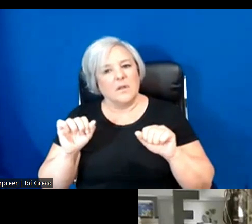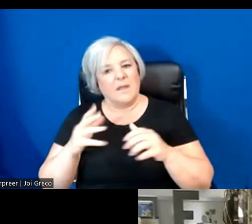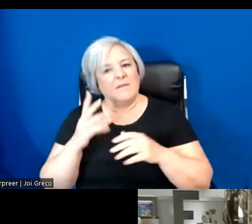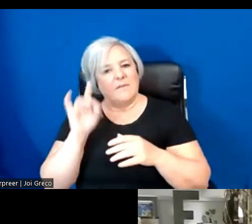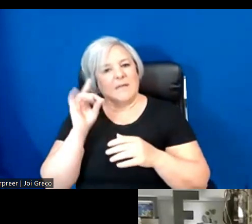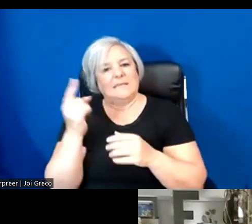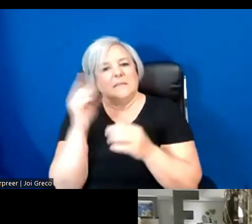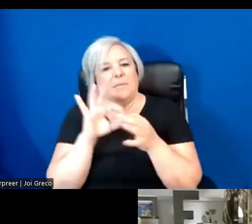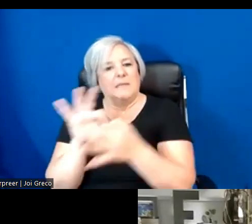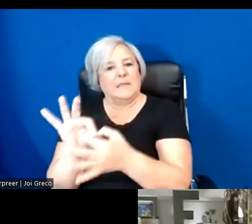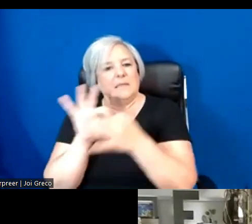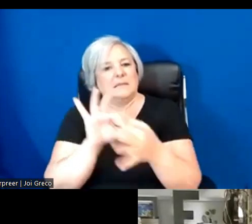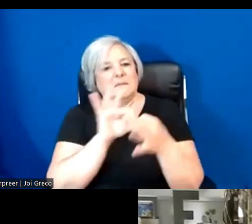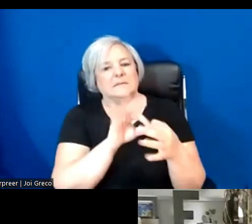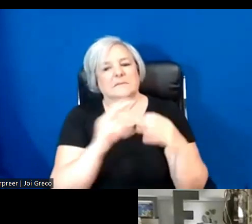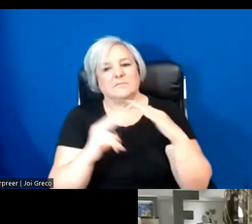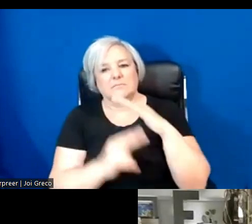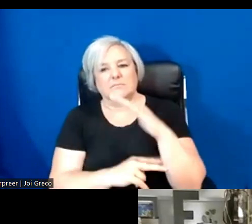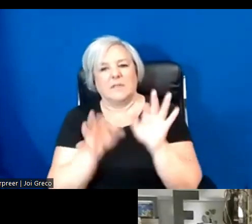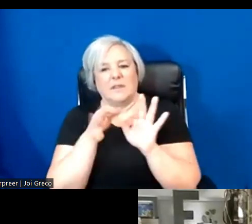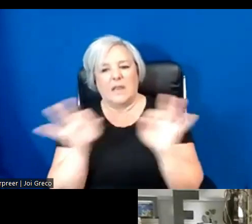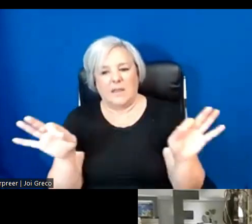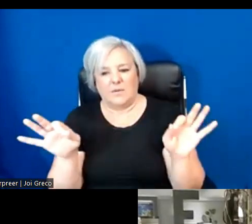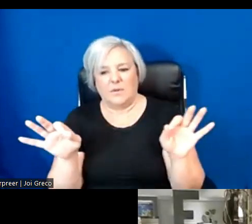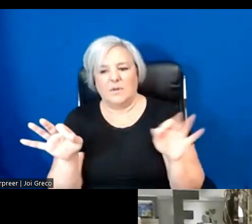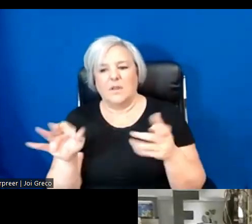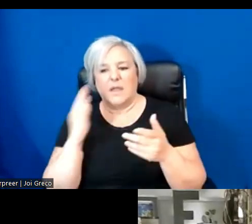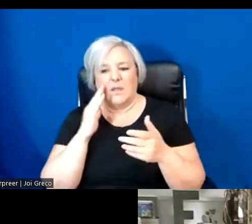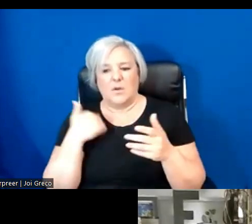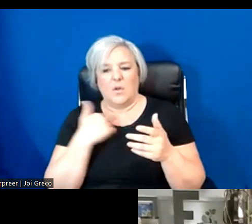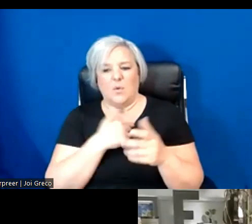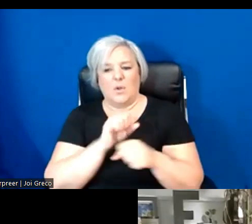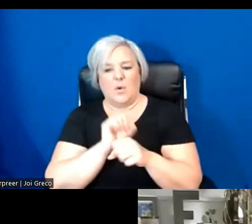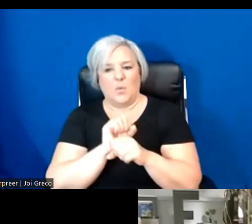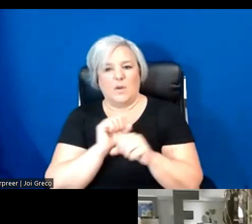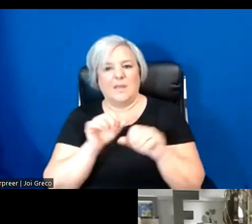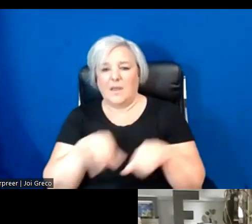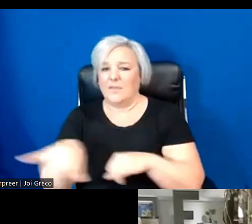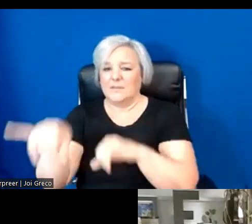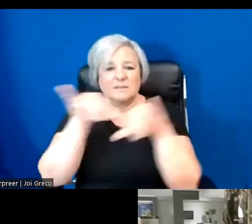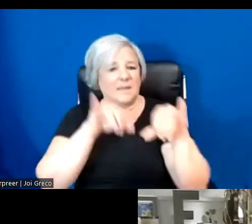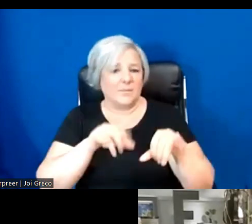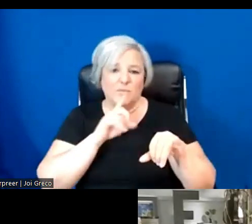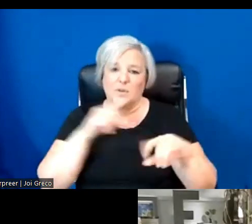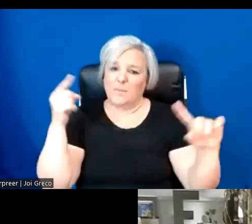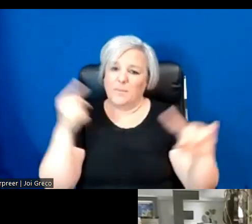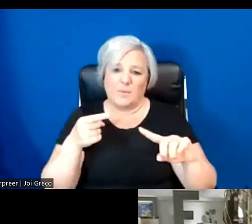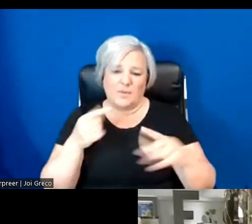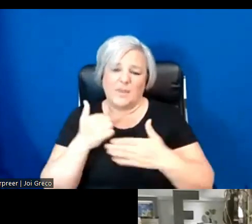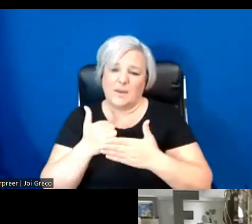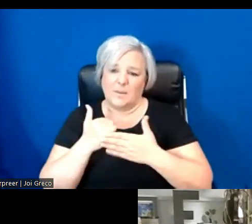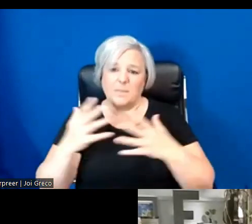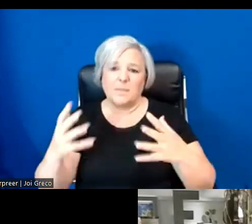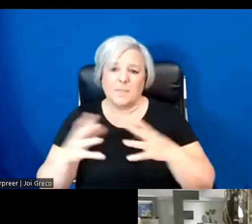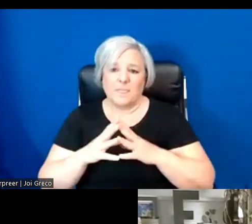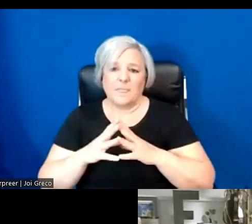bridge to bridge those language gaps and know that we're working on similar things at the end of the day is always helpful when